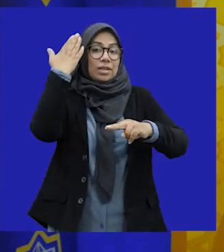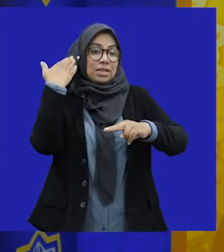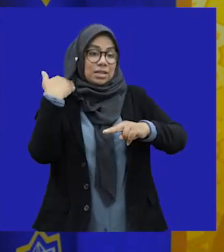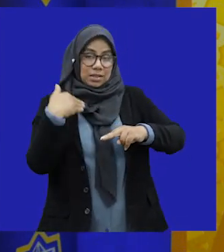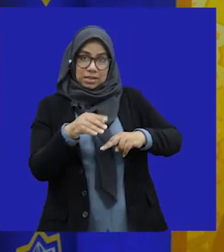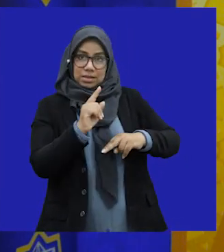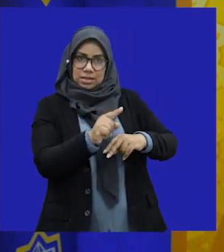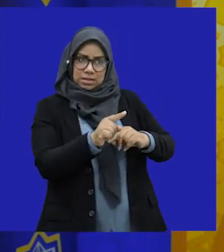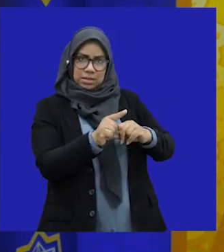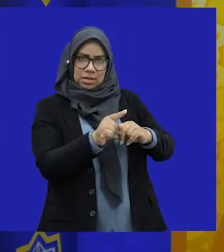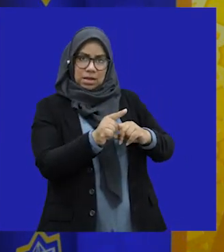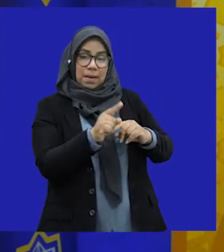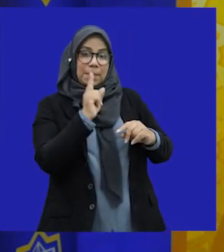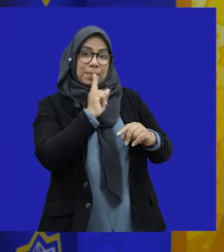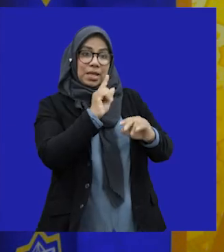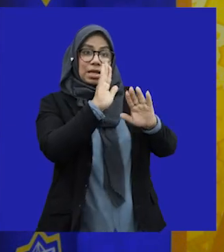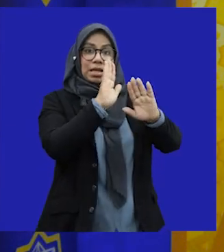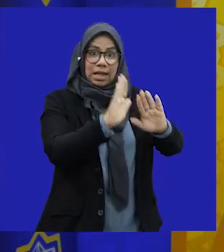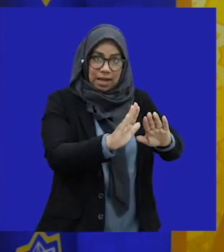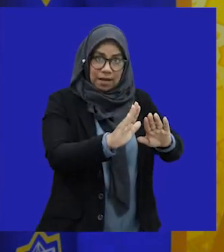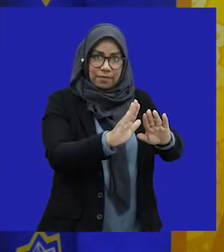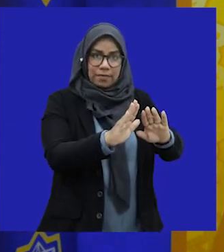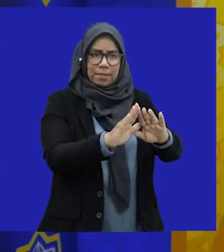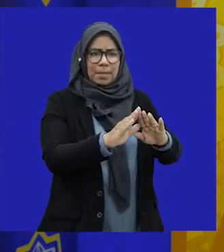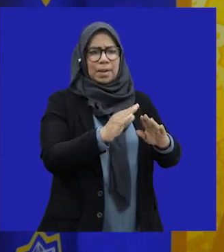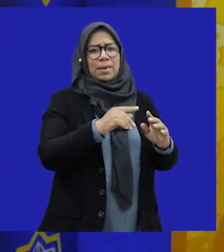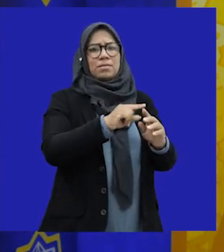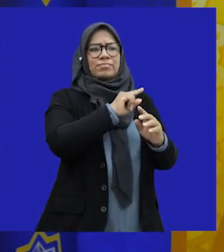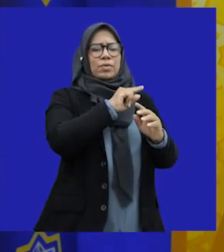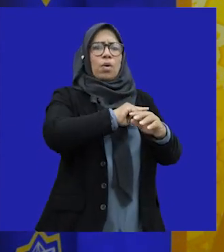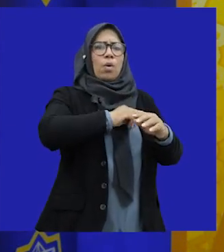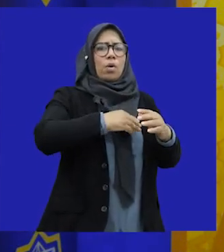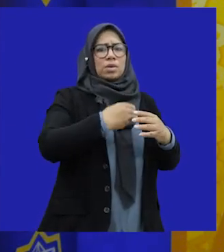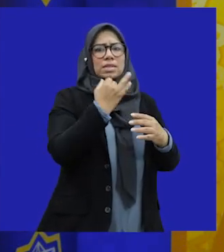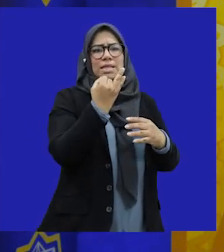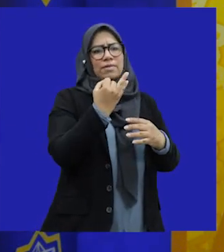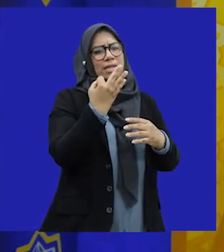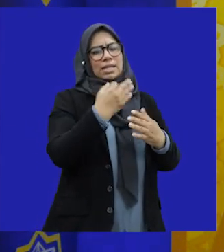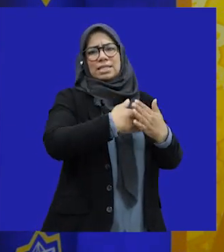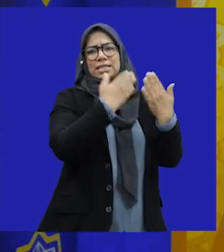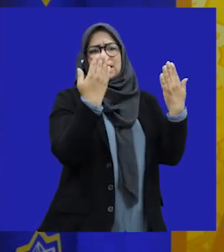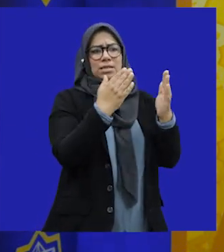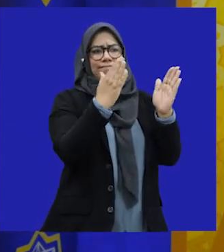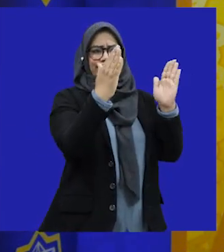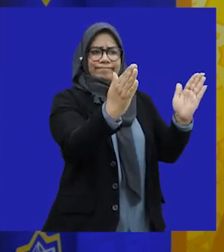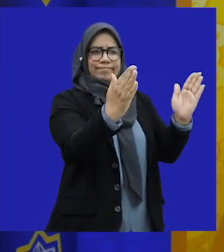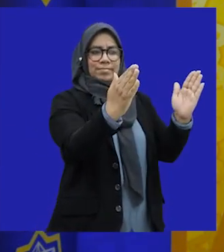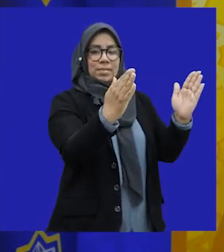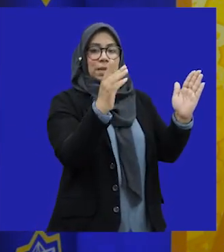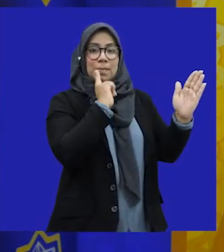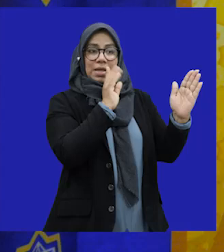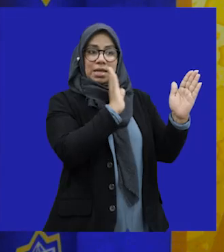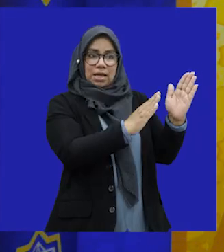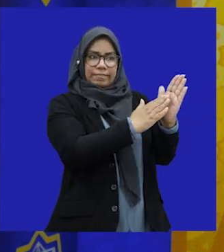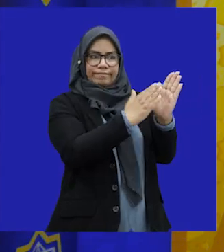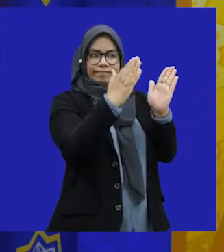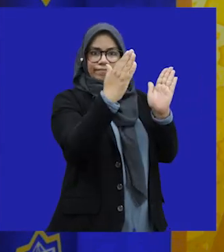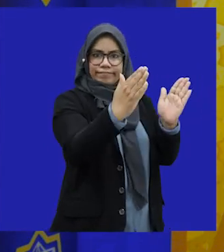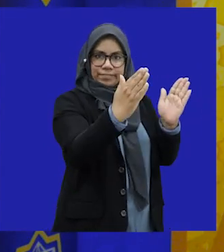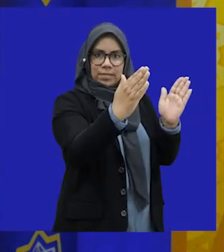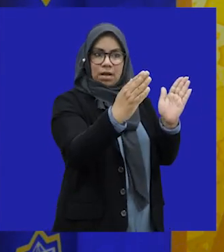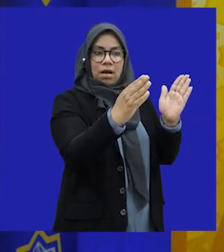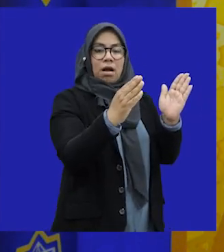to repray the prayers they have missed during that cycle. Meaning, Allah Azza wa Jal